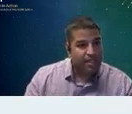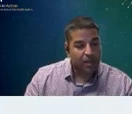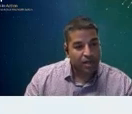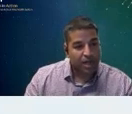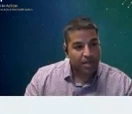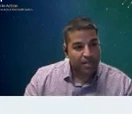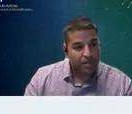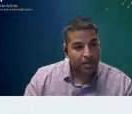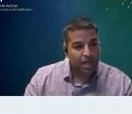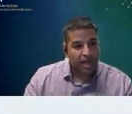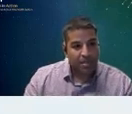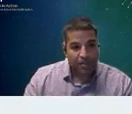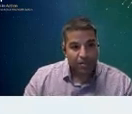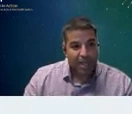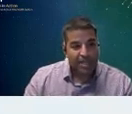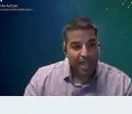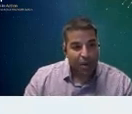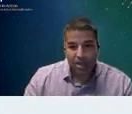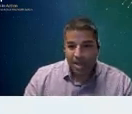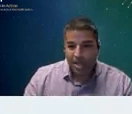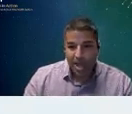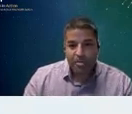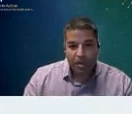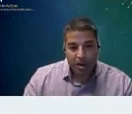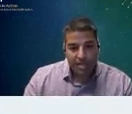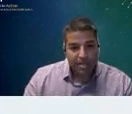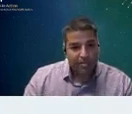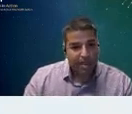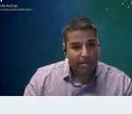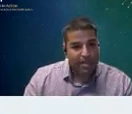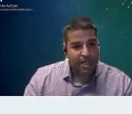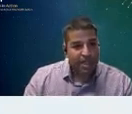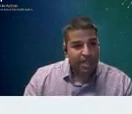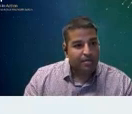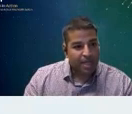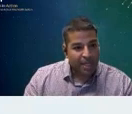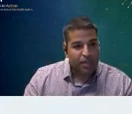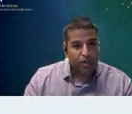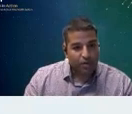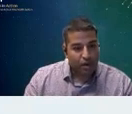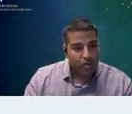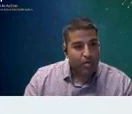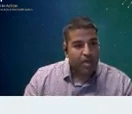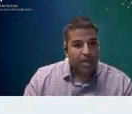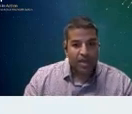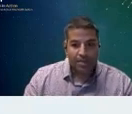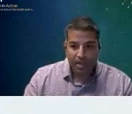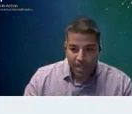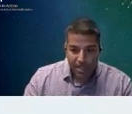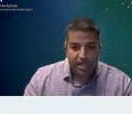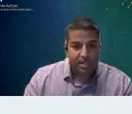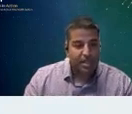diabetes is the Learn Diabetes tool, a platform, again, to help enable our patients and families in taking control of their own